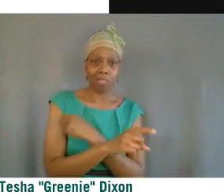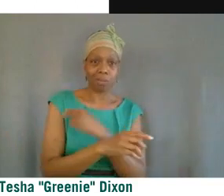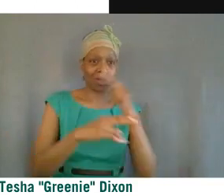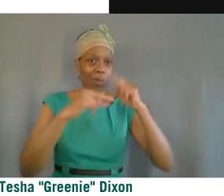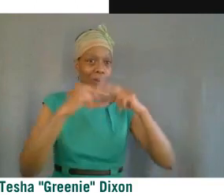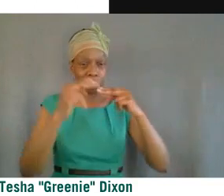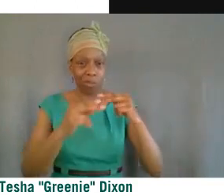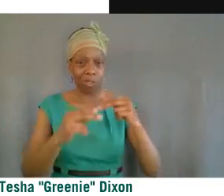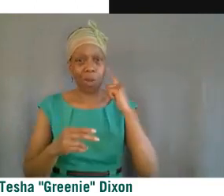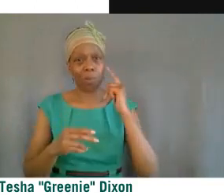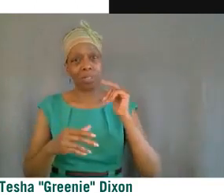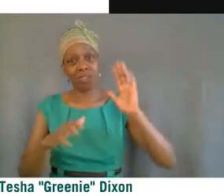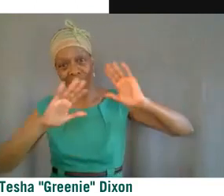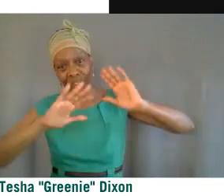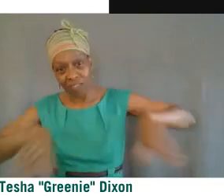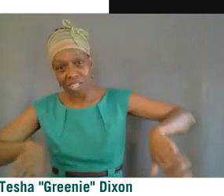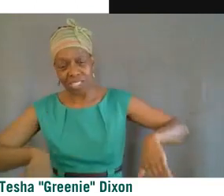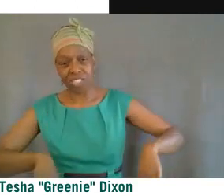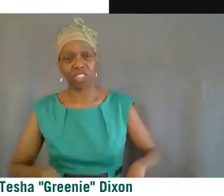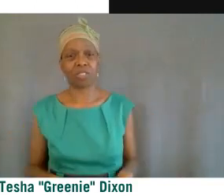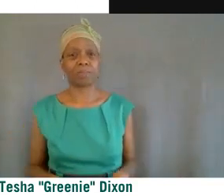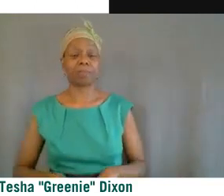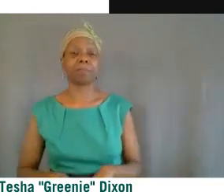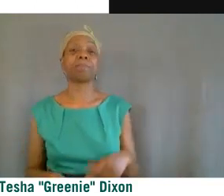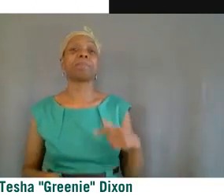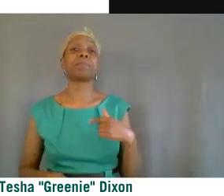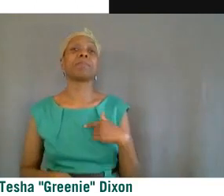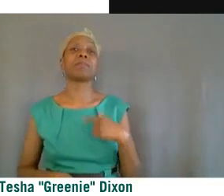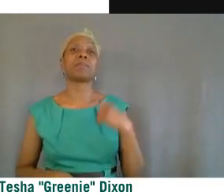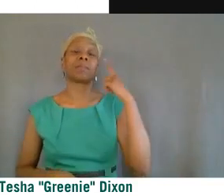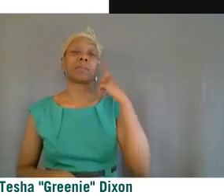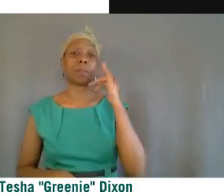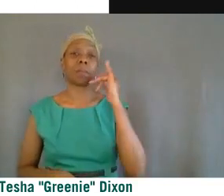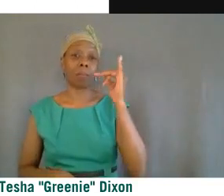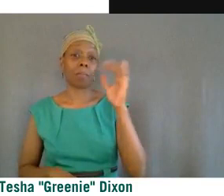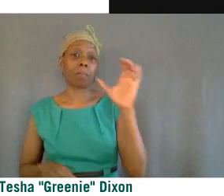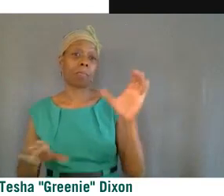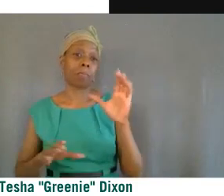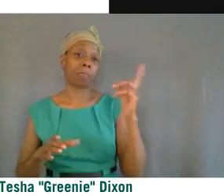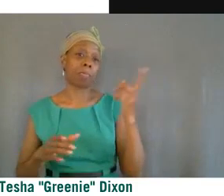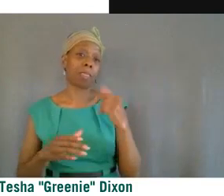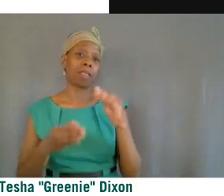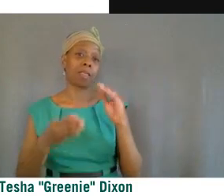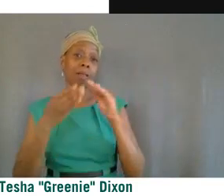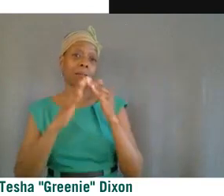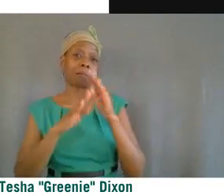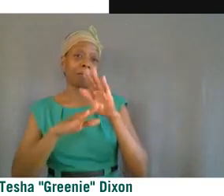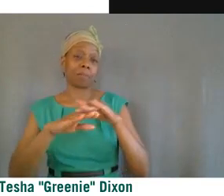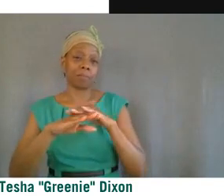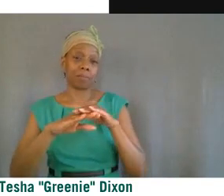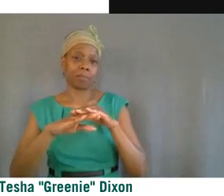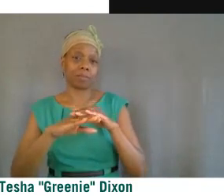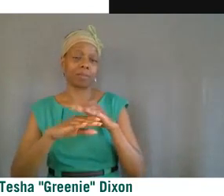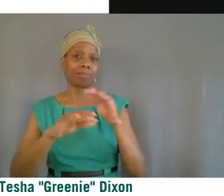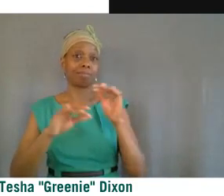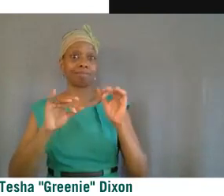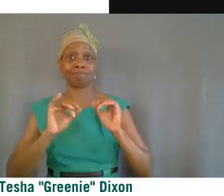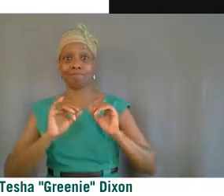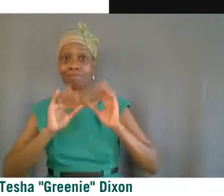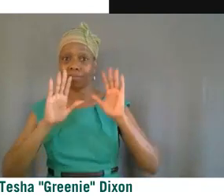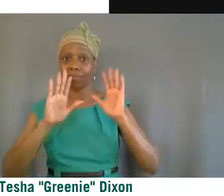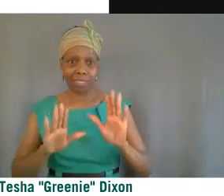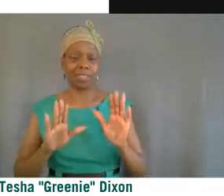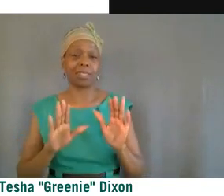Yeah, no, I think that the idea of doing something that's community-based is excellent for